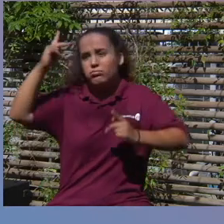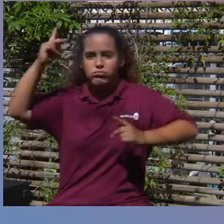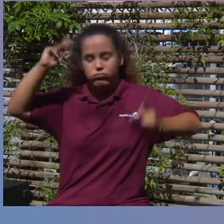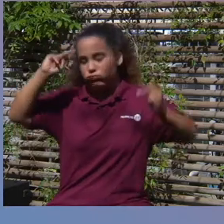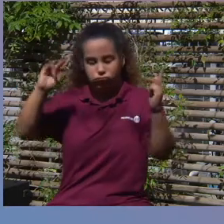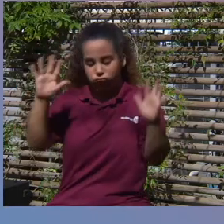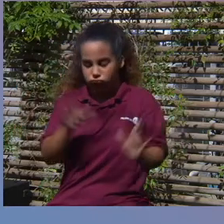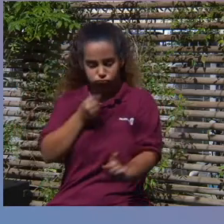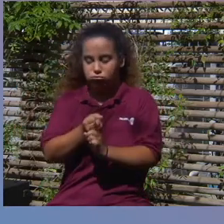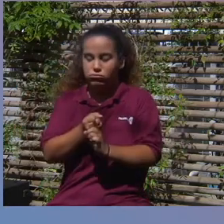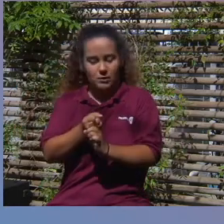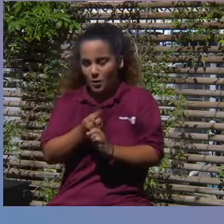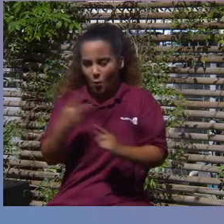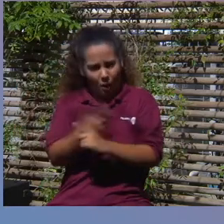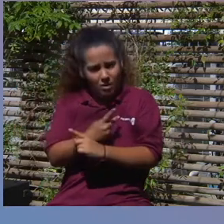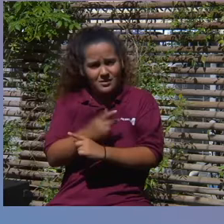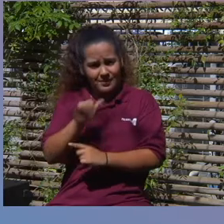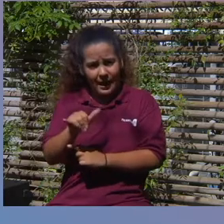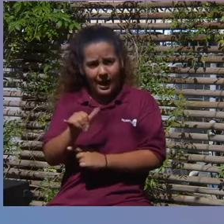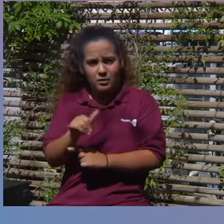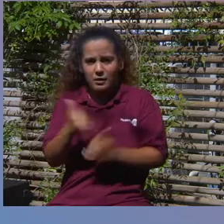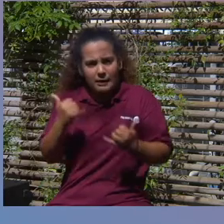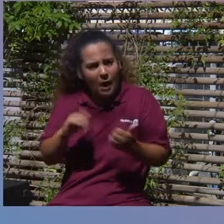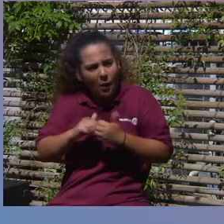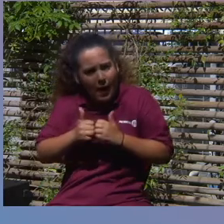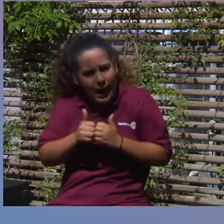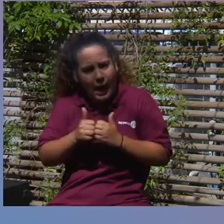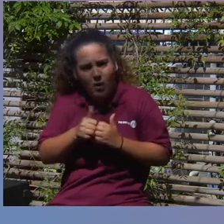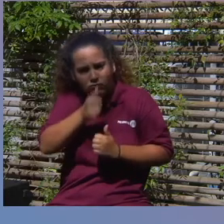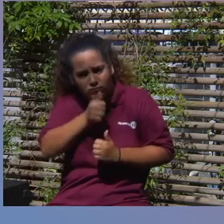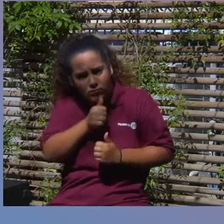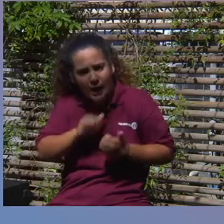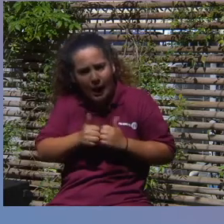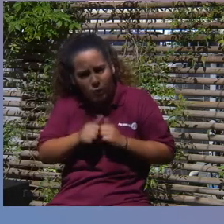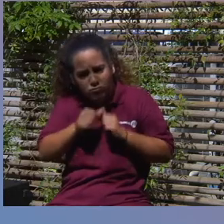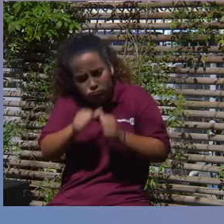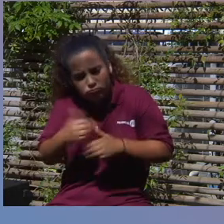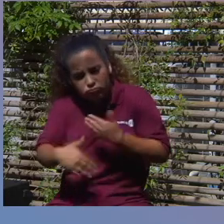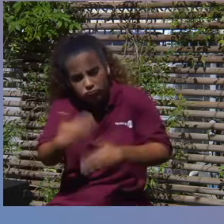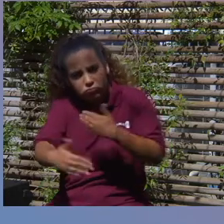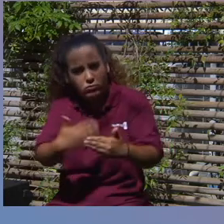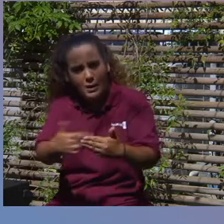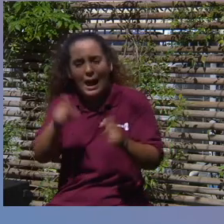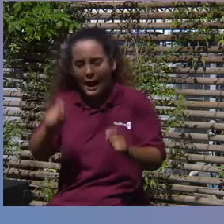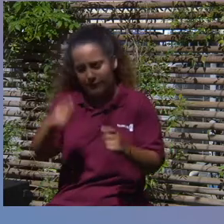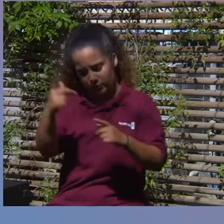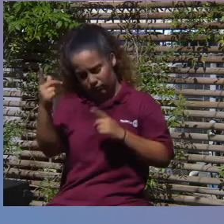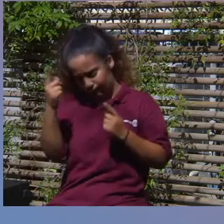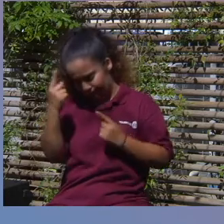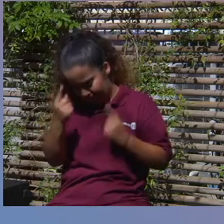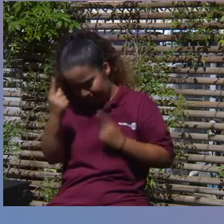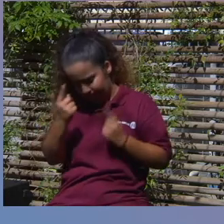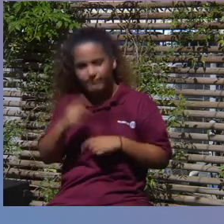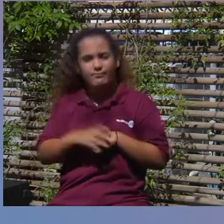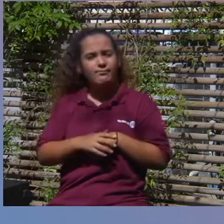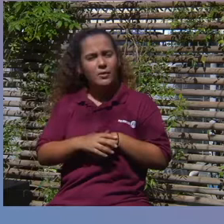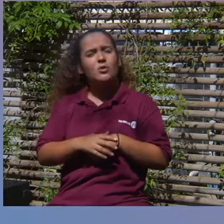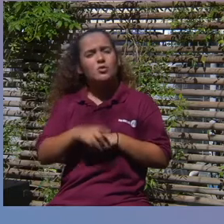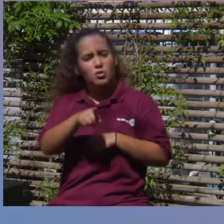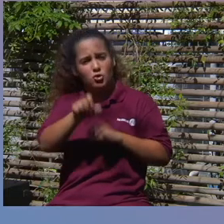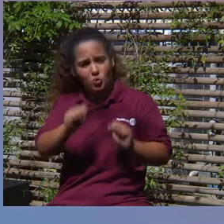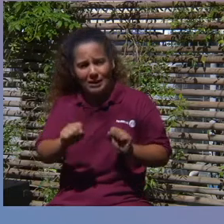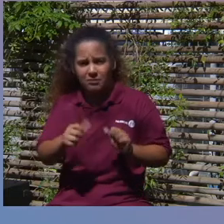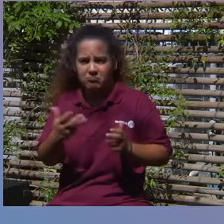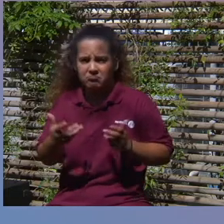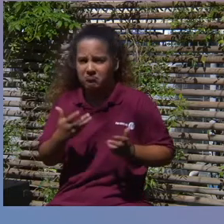is someone to ground. Like, you think about the strategies to support somebody in a panic attack, right? I think about This Is Us, which is a really good example of showing that. Like, really sitting